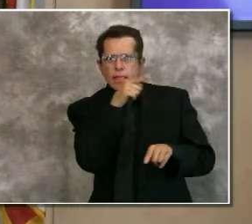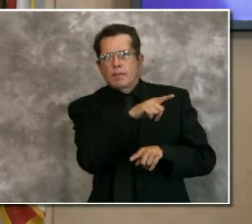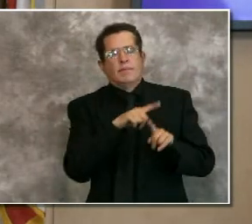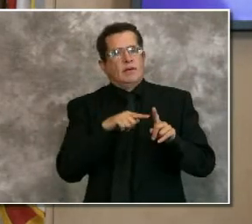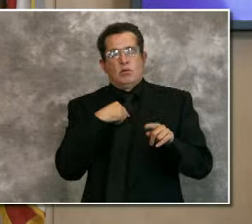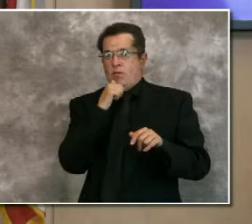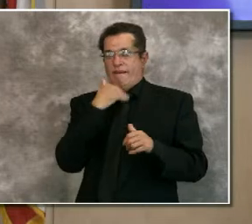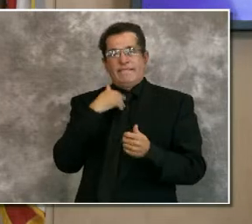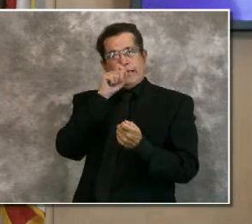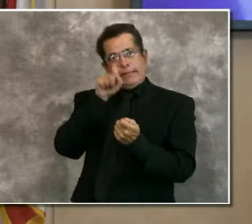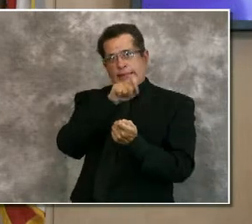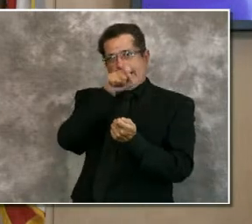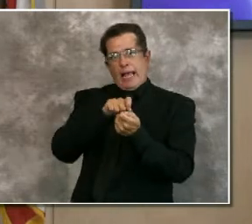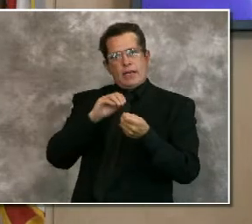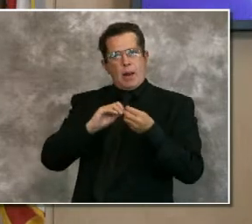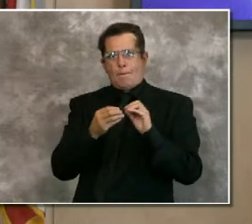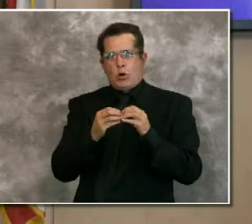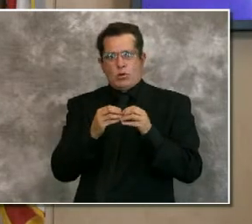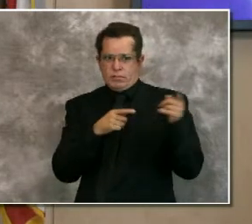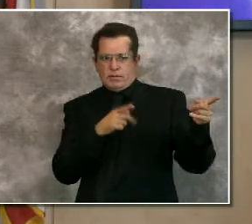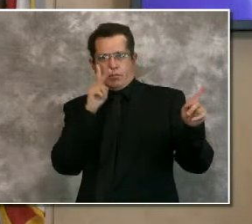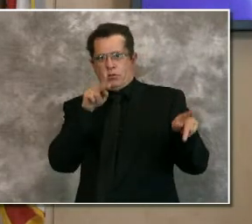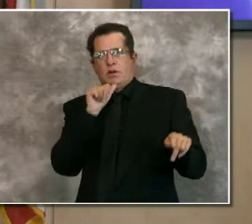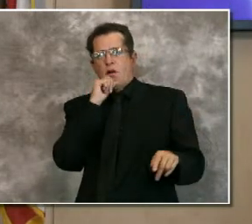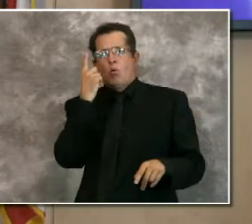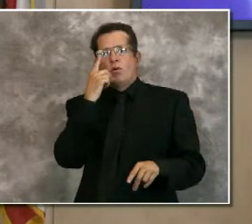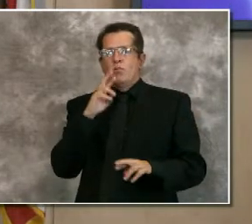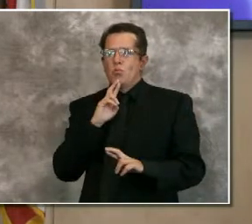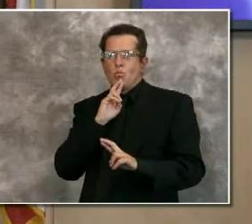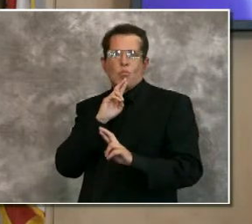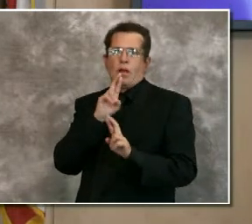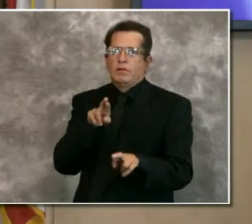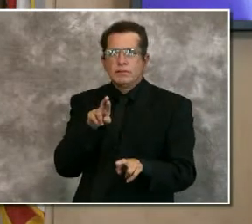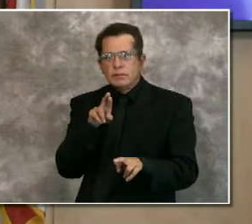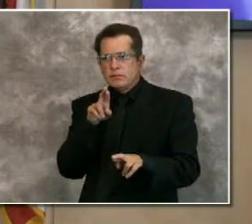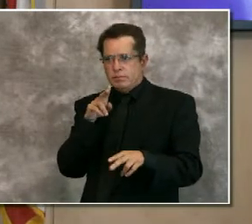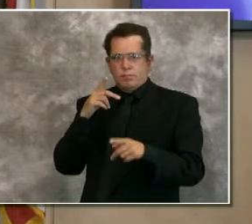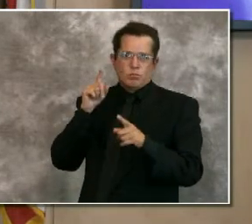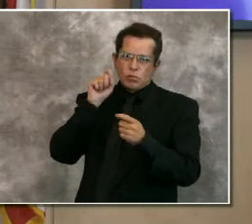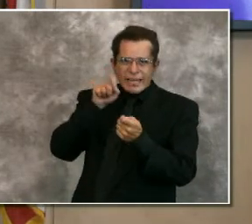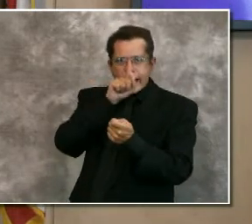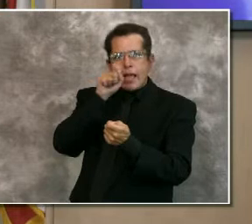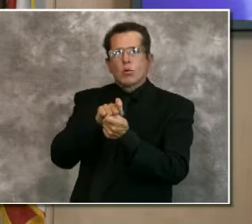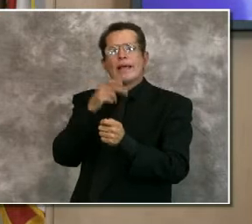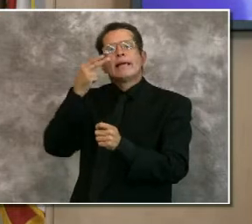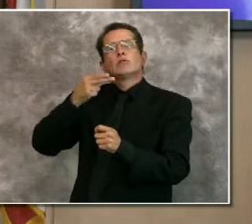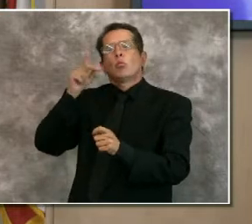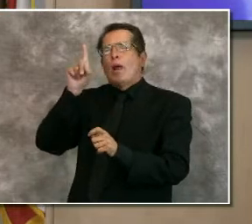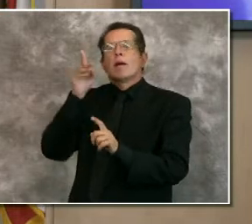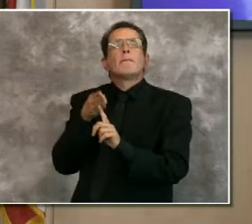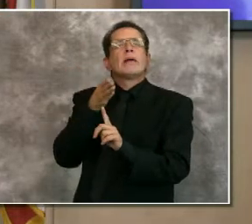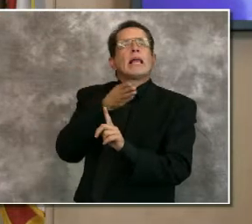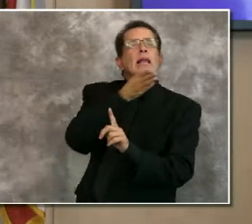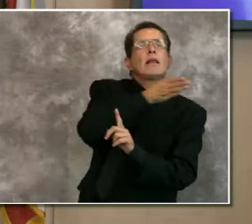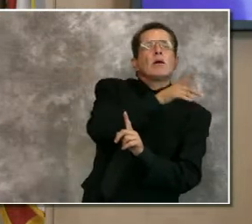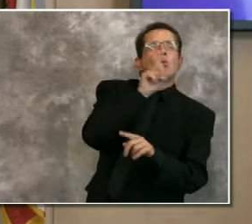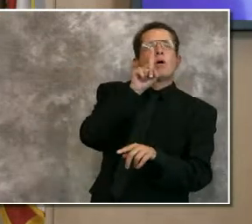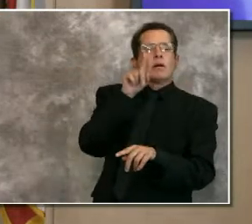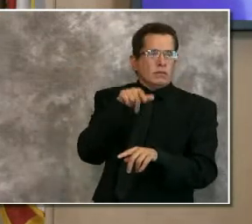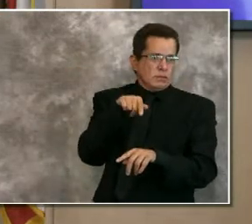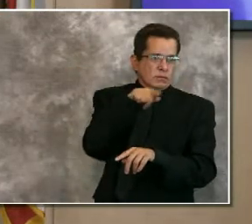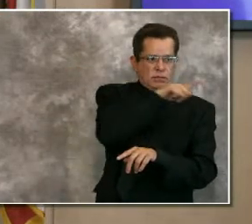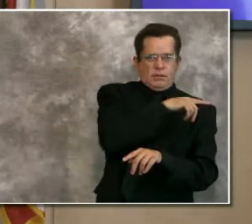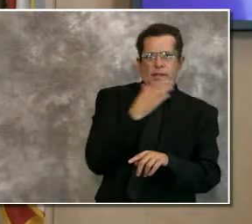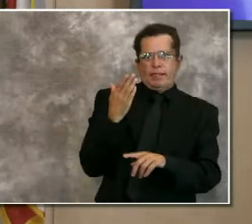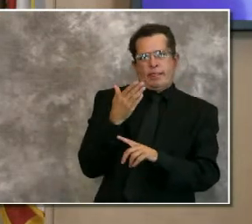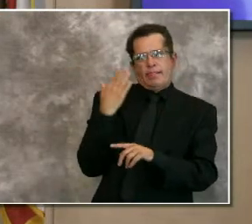don't have an exact number. Again, people don't always give us complete histories about what they have done during the 14 days